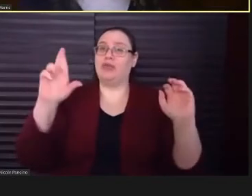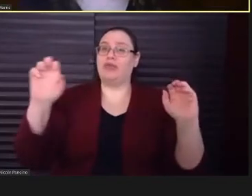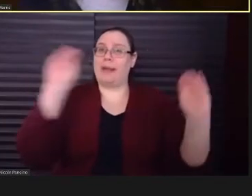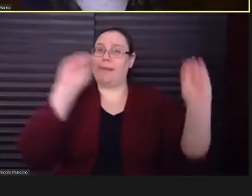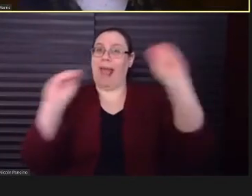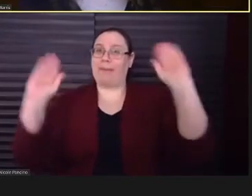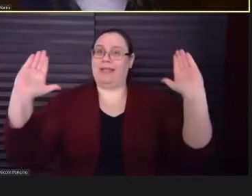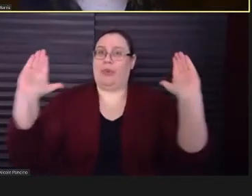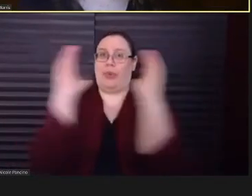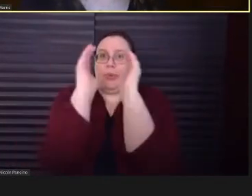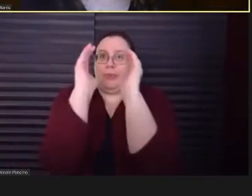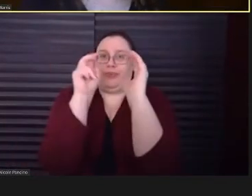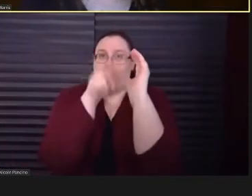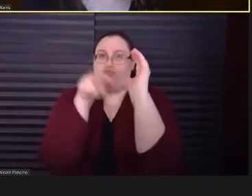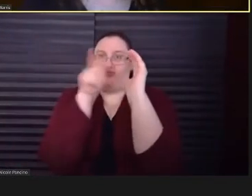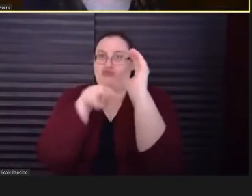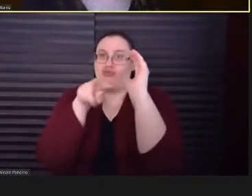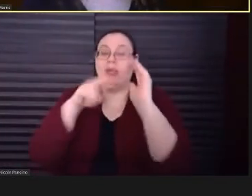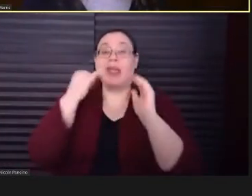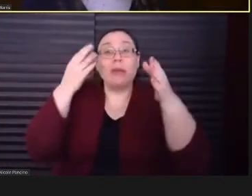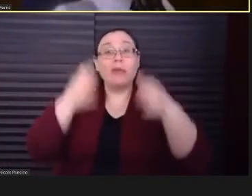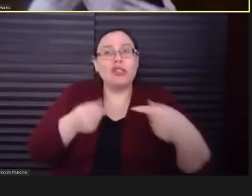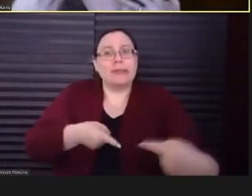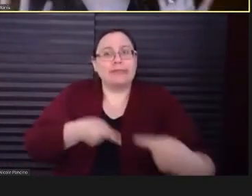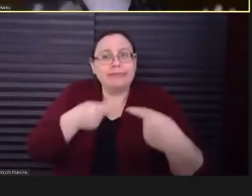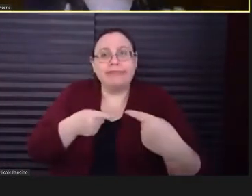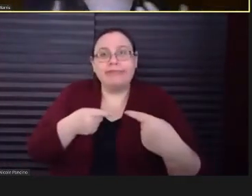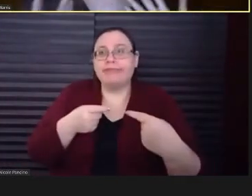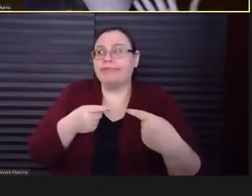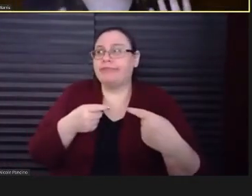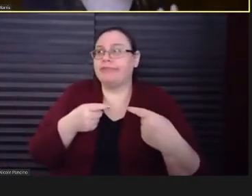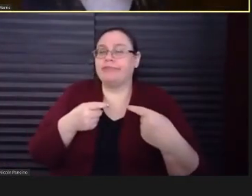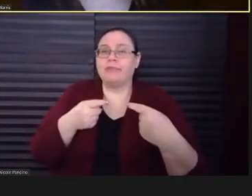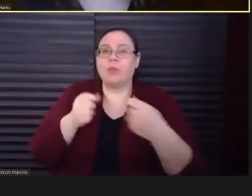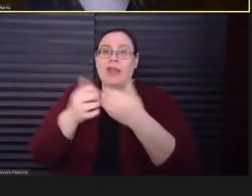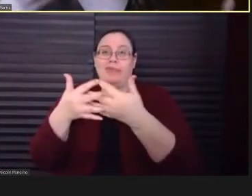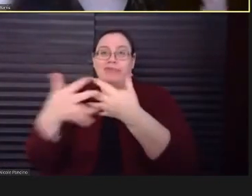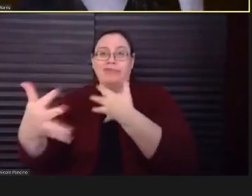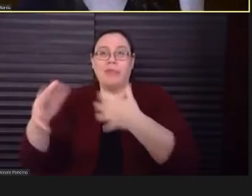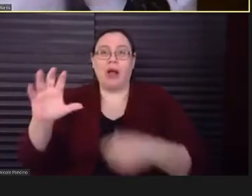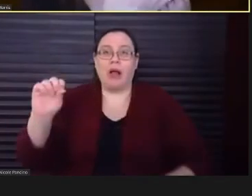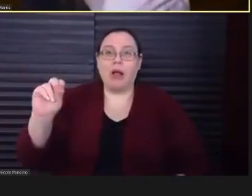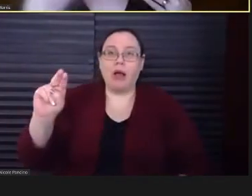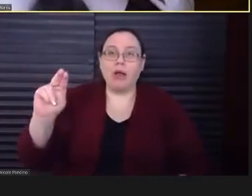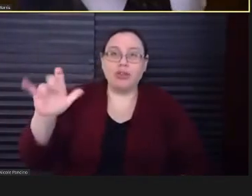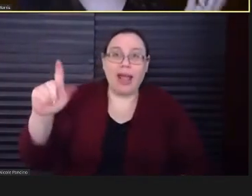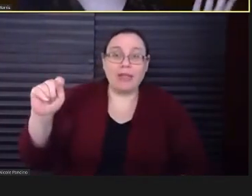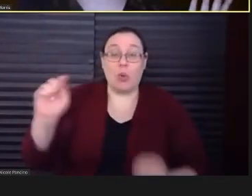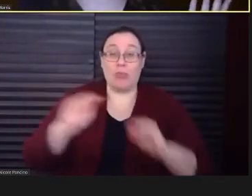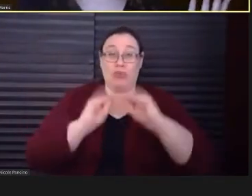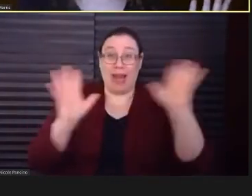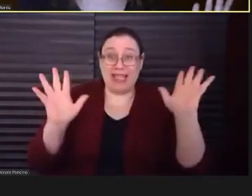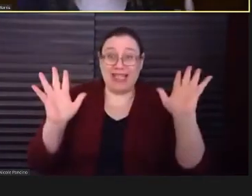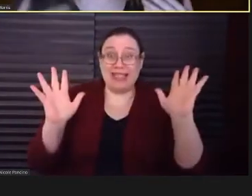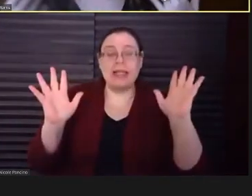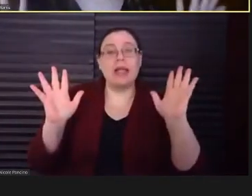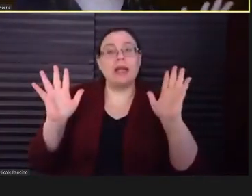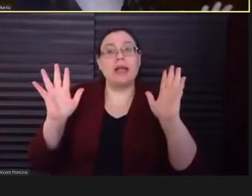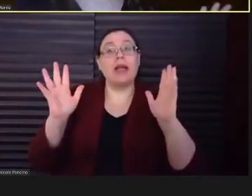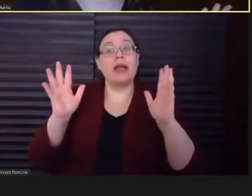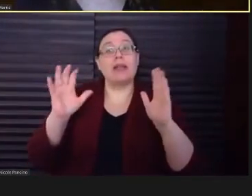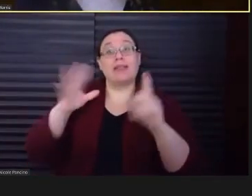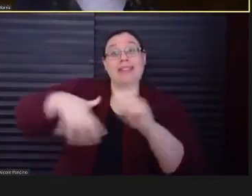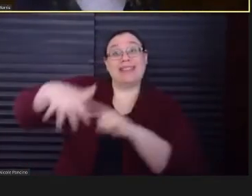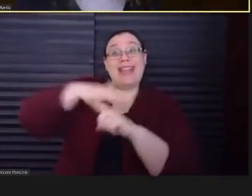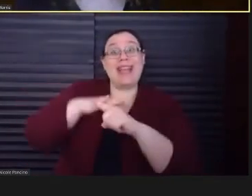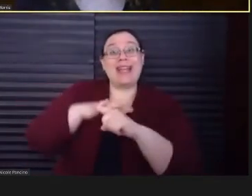centrally. If someone has difficulty with contrast or brightness, they can have a scene dynamically recolored to make it